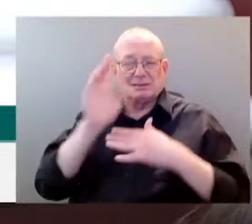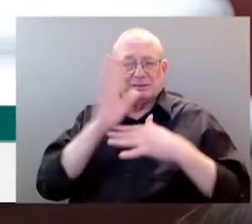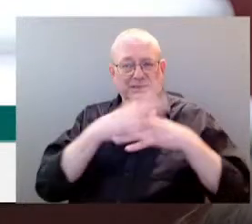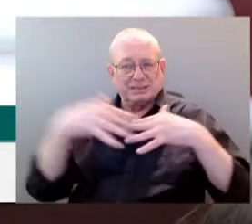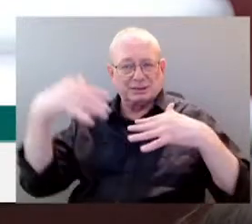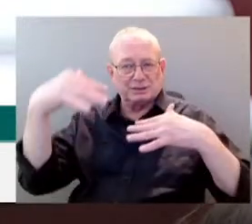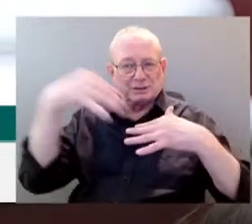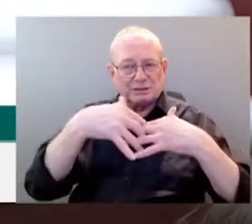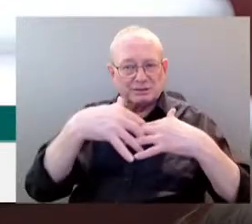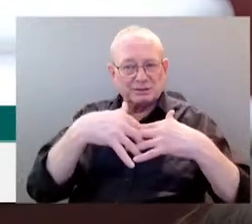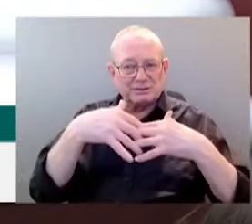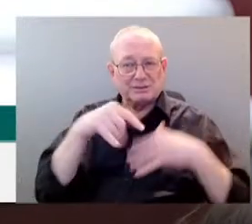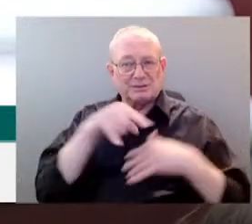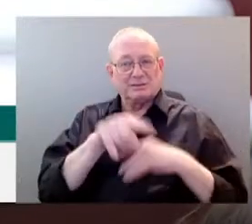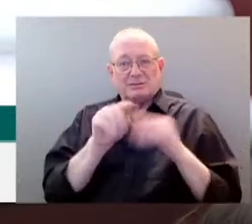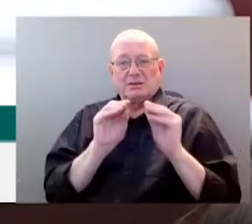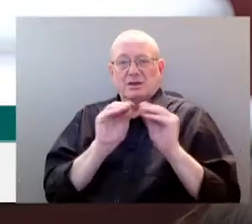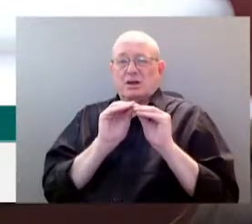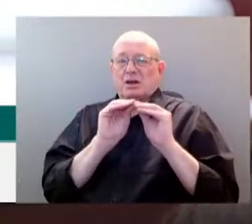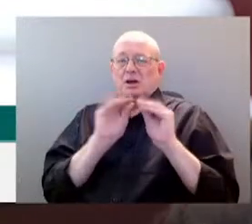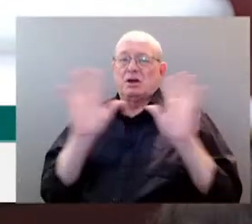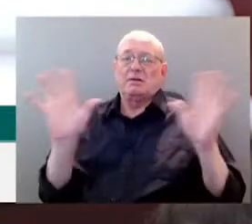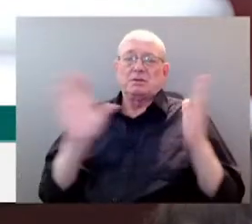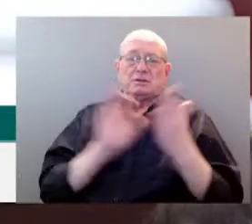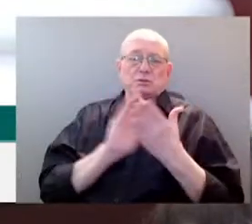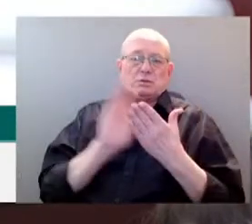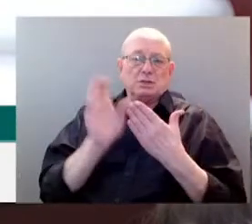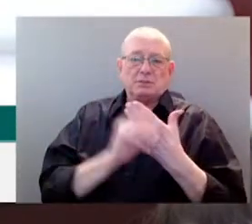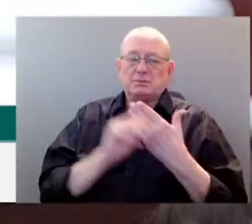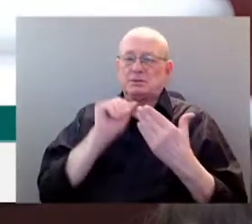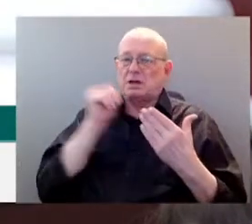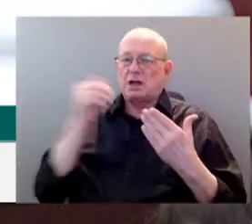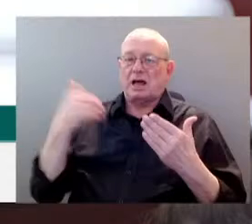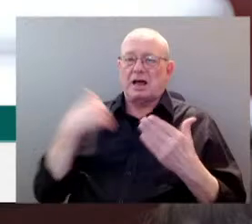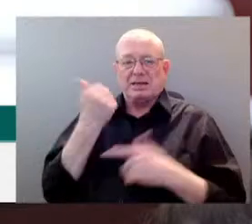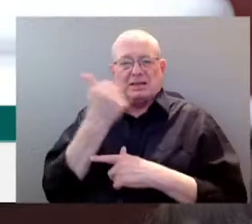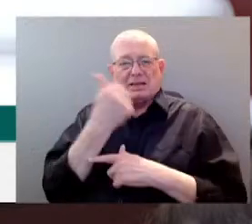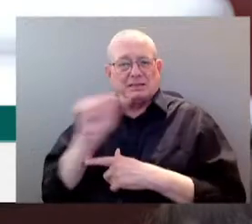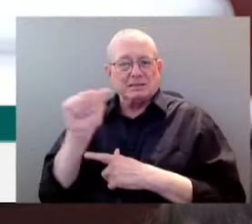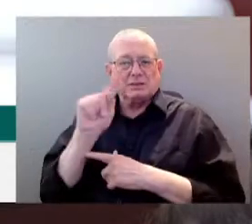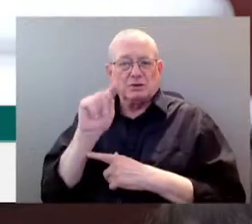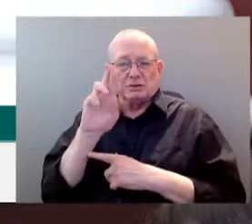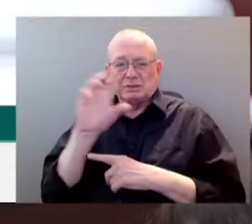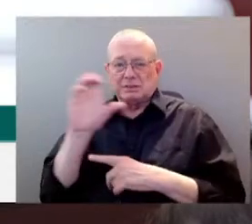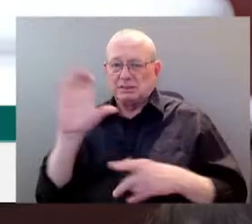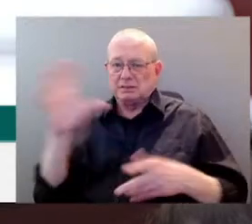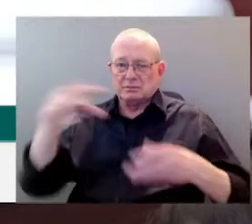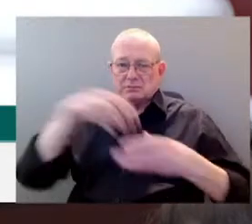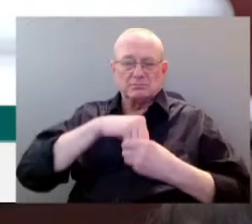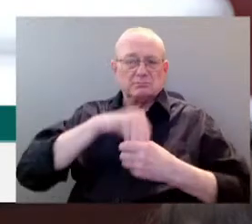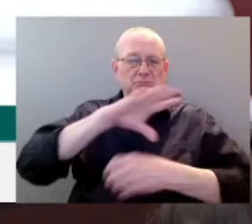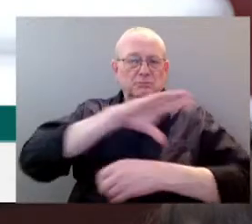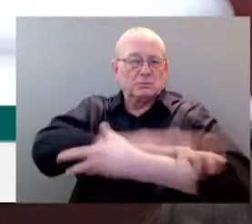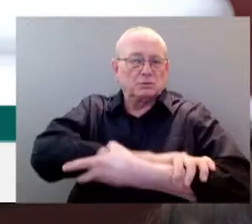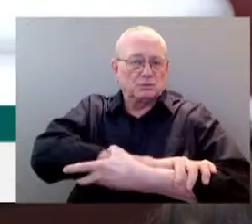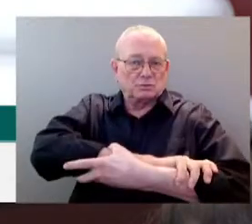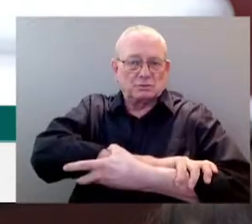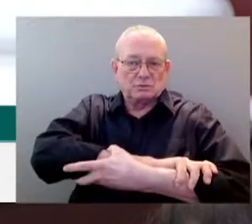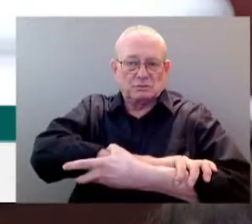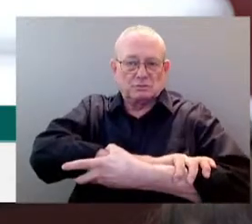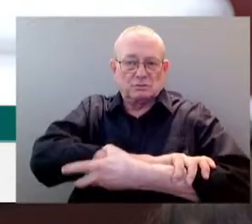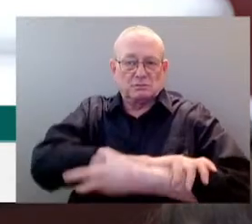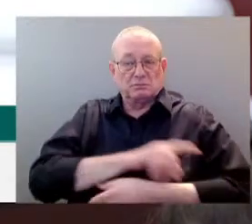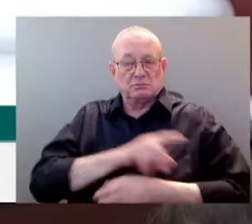provide meaningful action on Truth and Reconciliation will this government commit to going back to the drawing board on indigenous